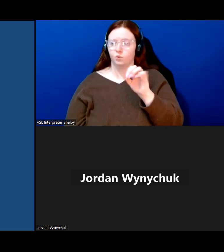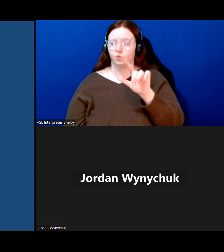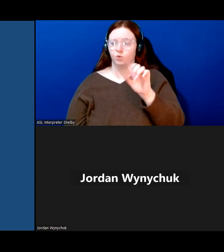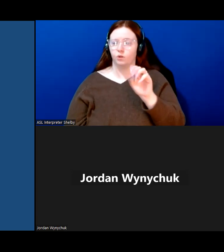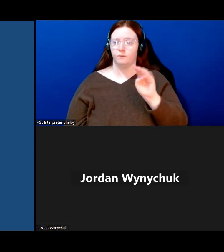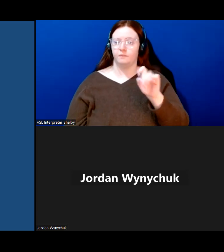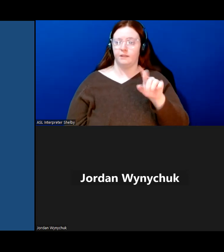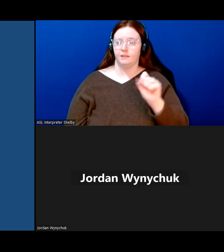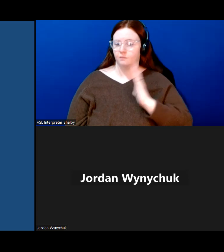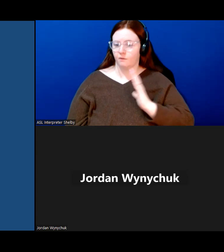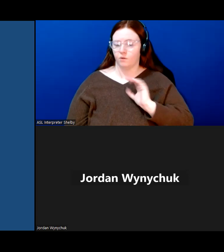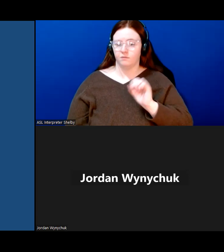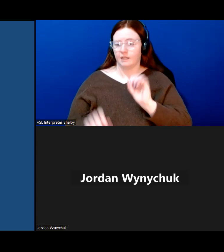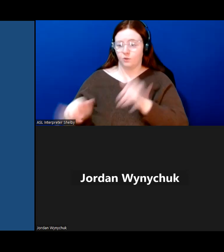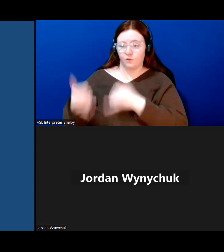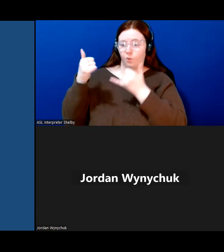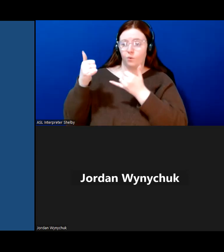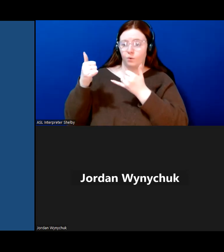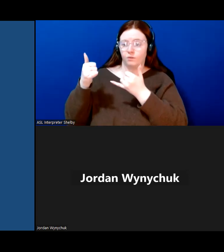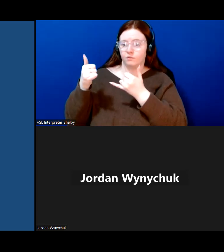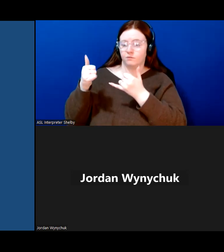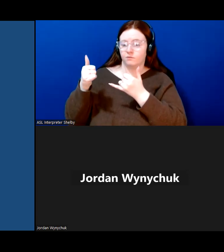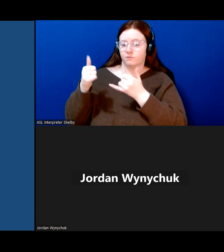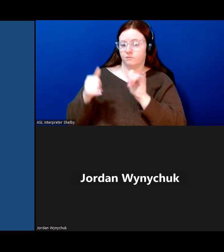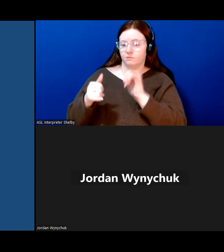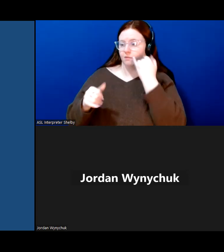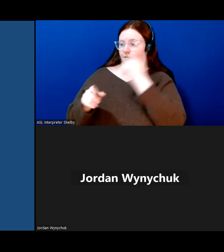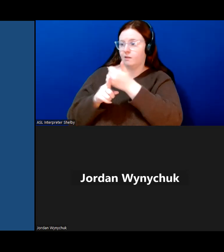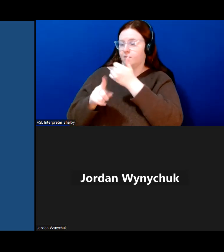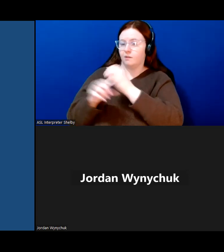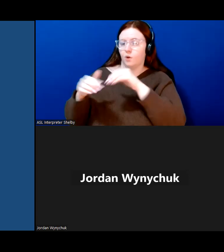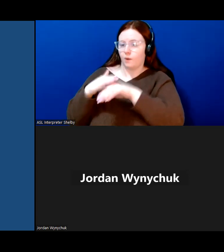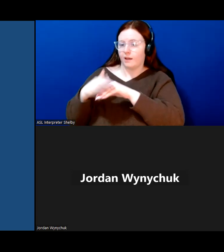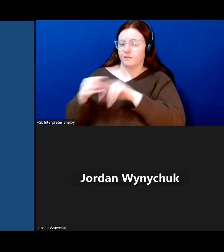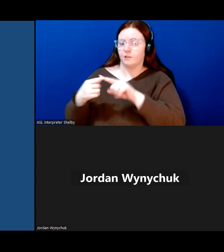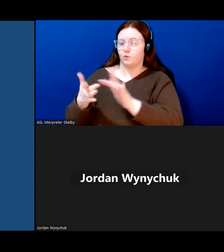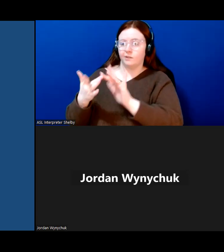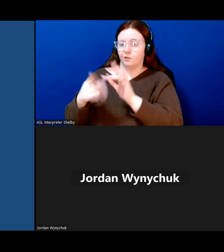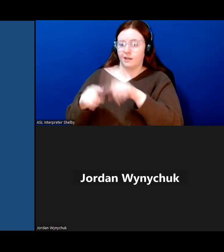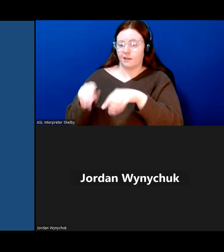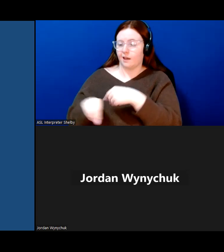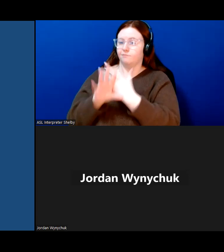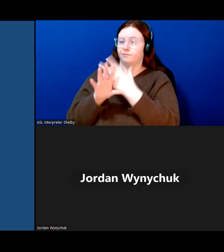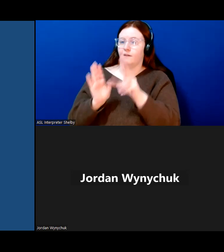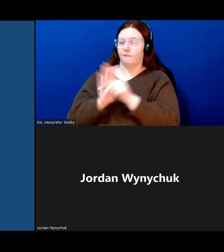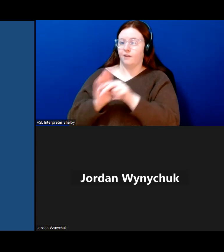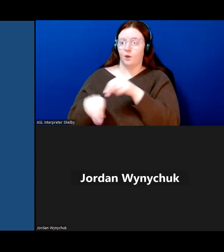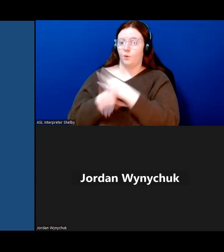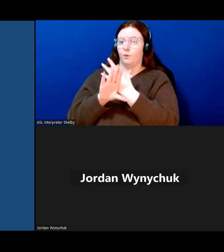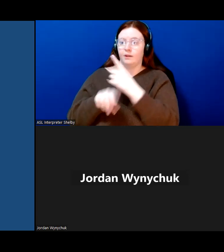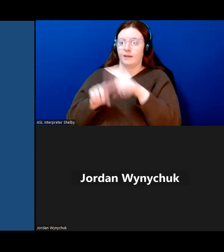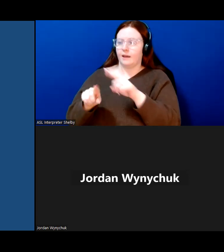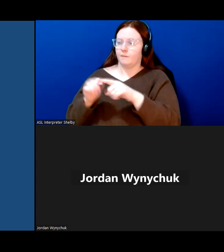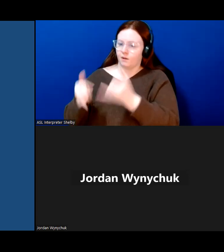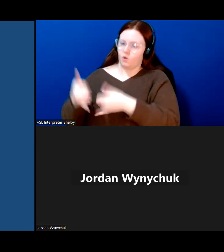via phone call in the cases of folks not having access to internet, for example. We really like to hit home